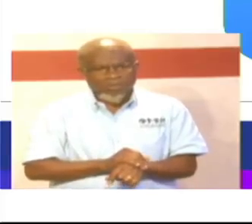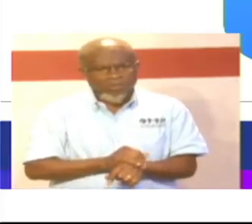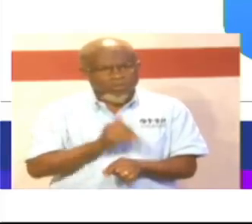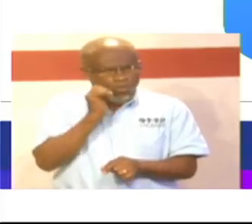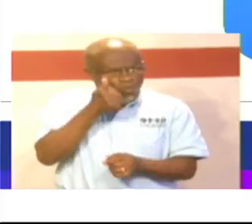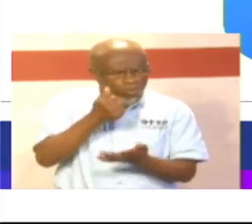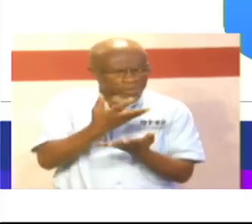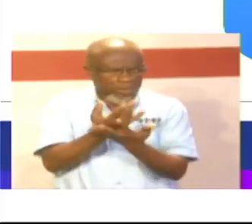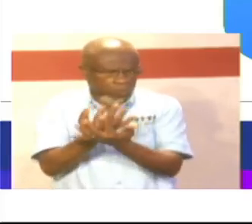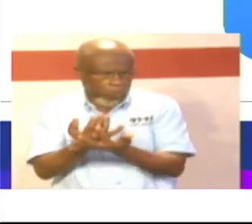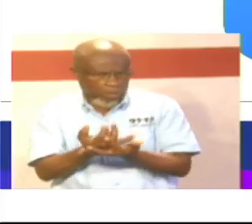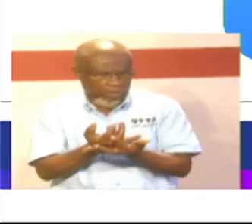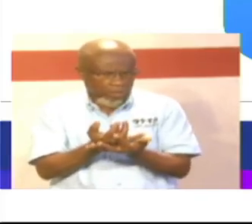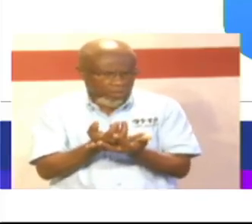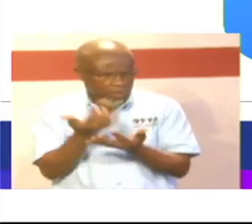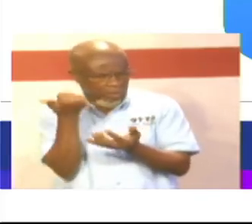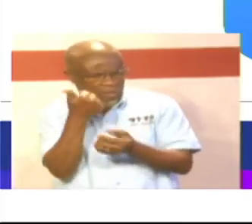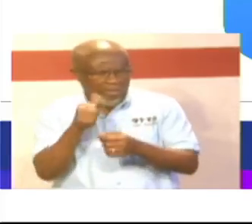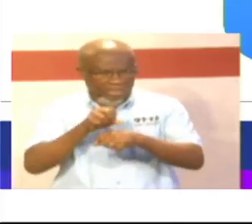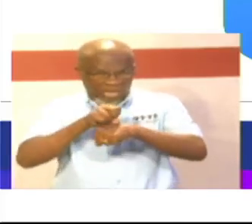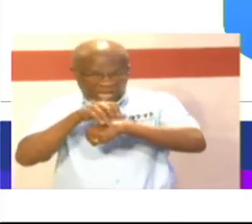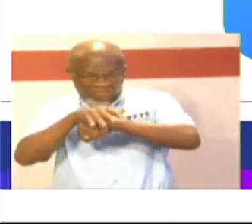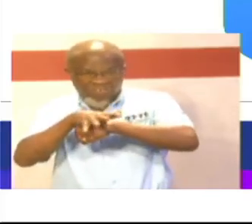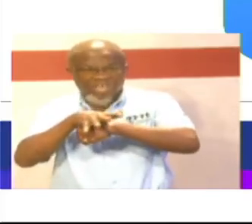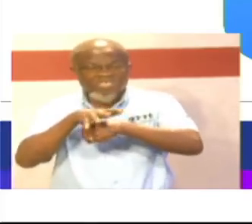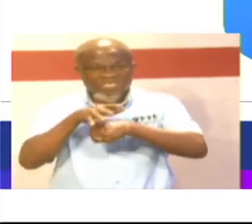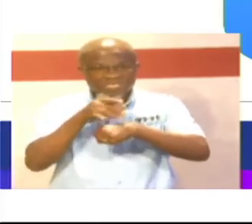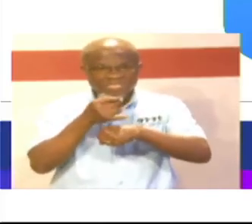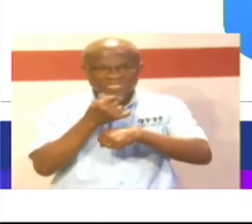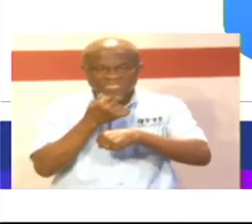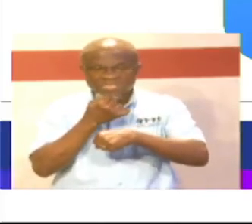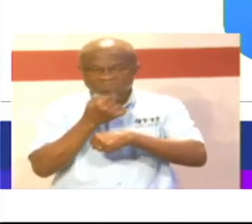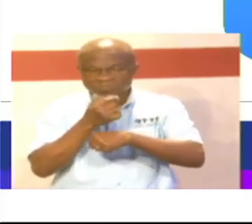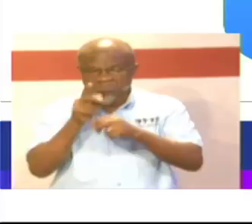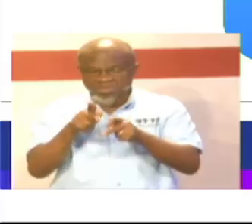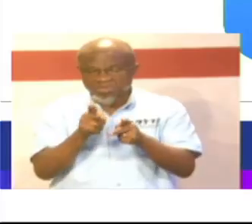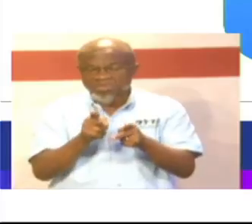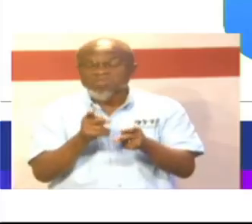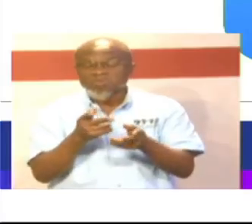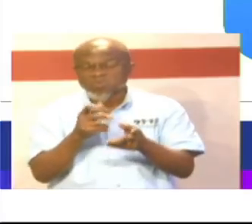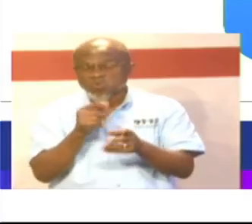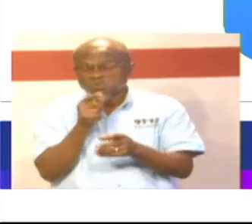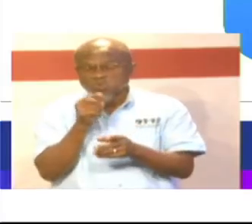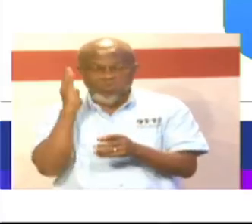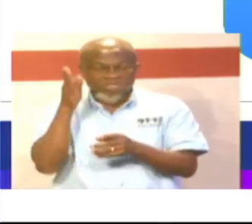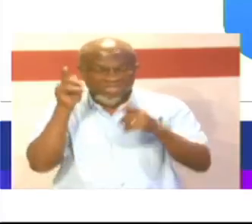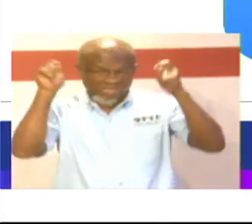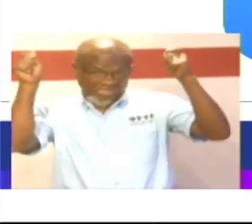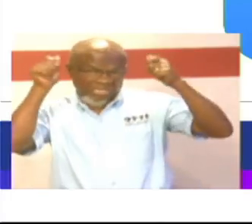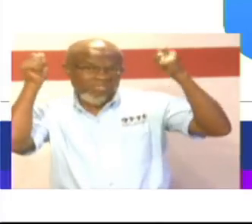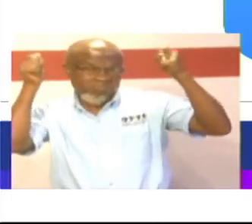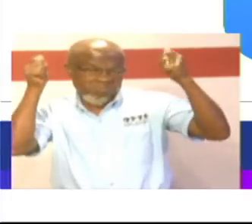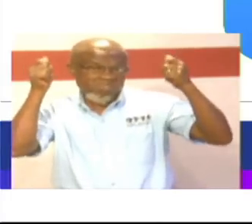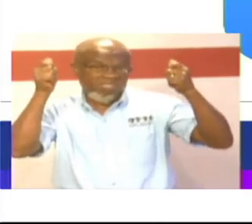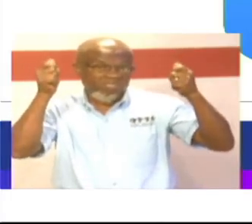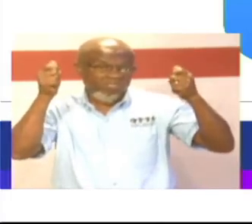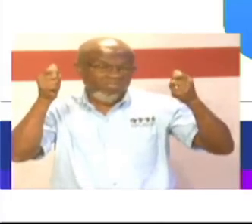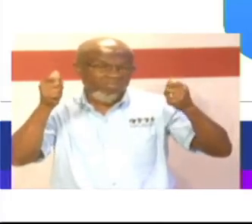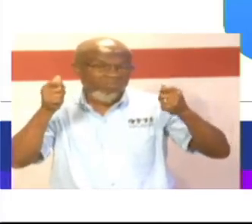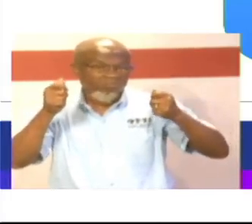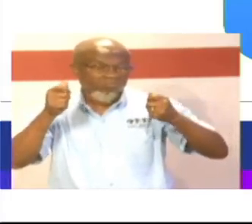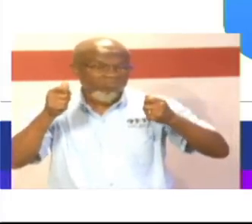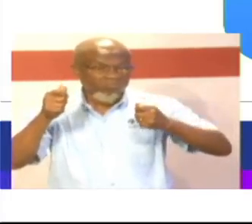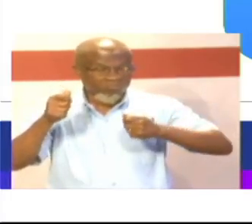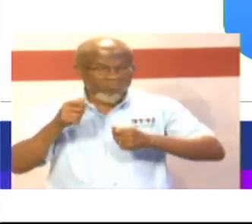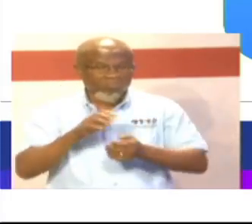Ministry of Health for people who will be celebrating Diwali tomorrow? Is it advisable that they could even set up their own little safe zones when they're